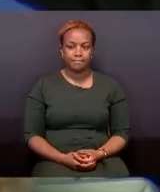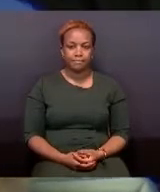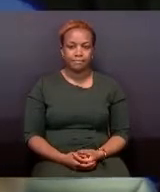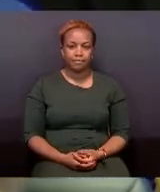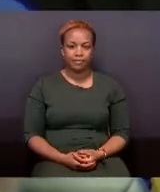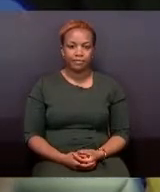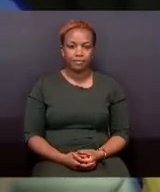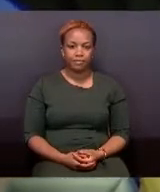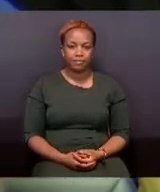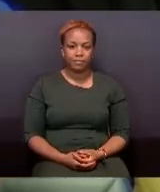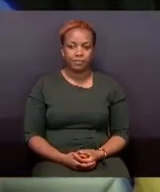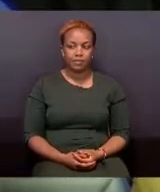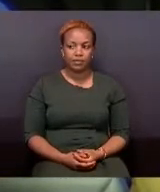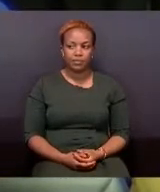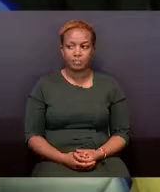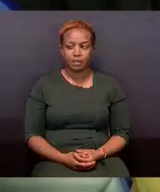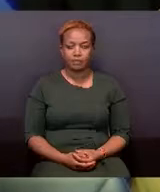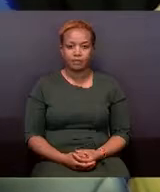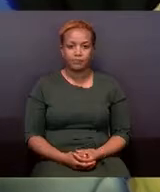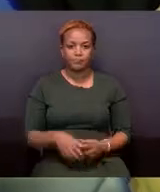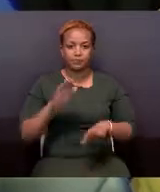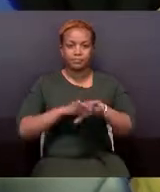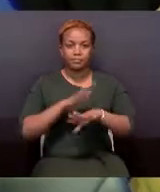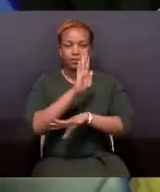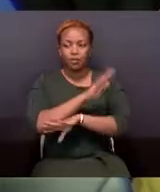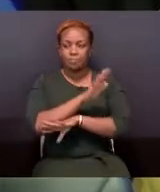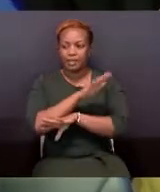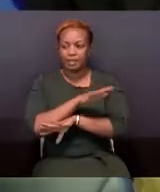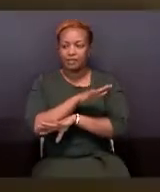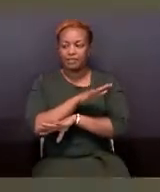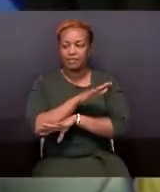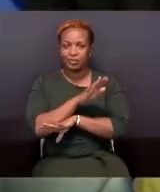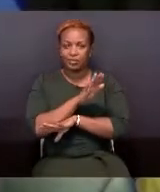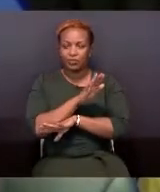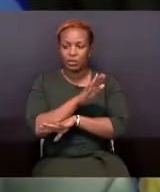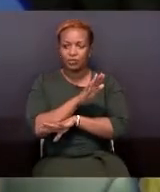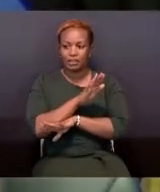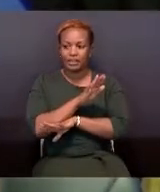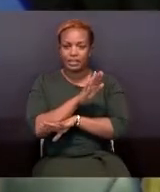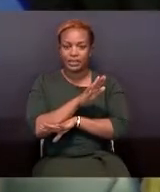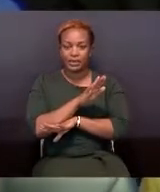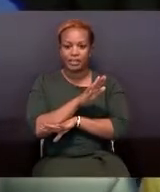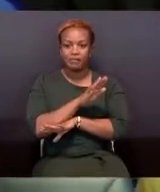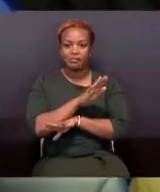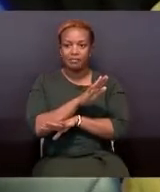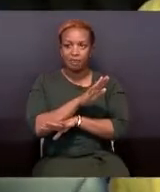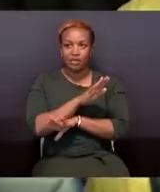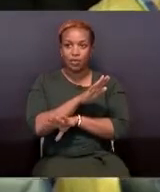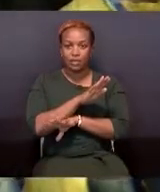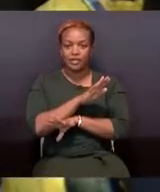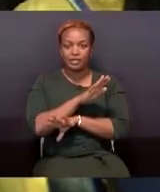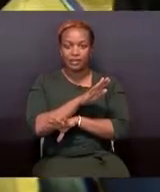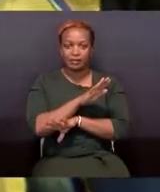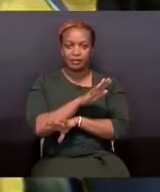Good afternoon, everyone. I know this is a very youthful room, so I want to just do something very quick. Viva